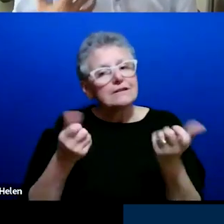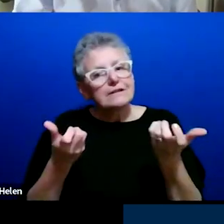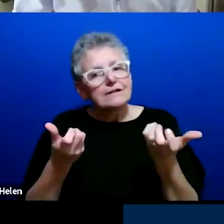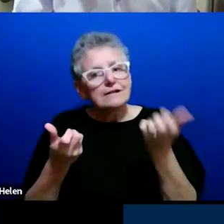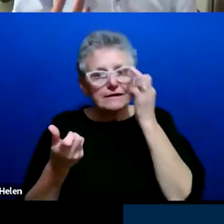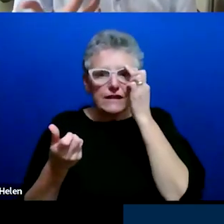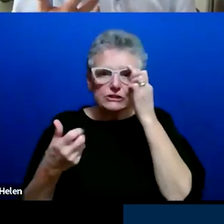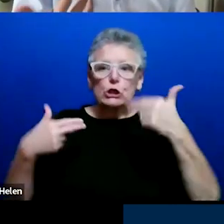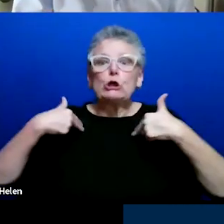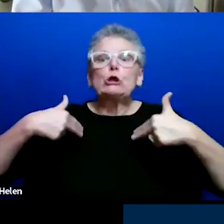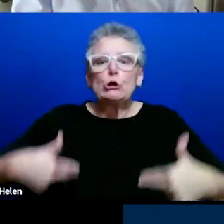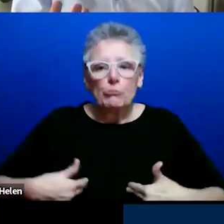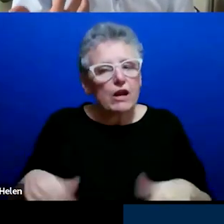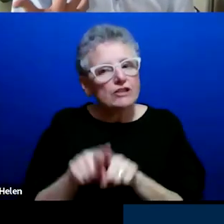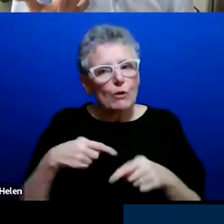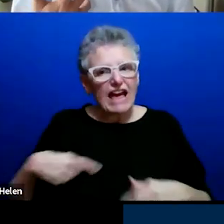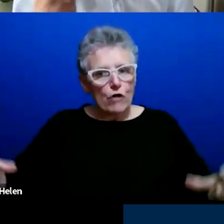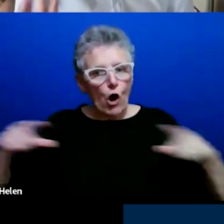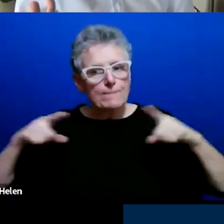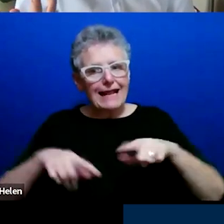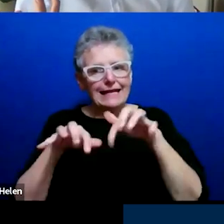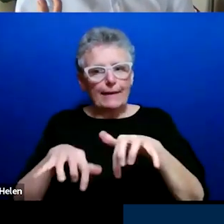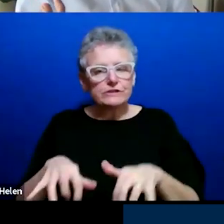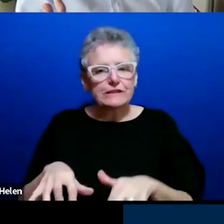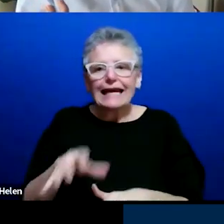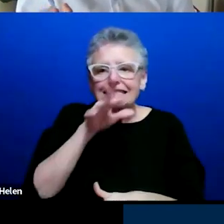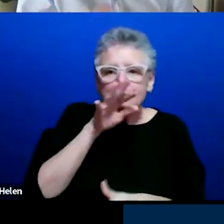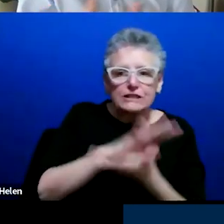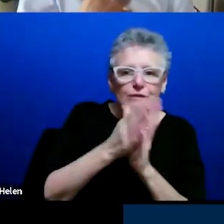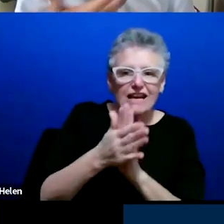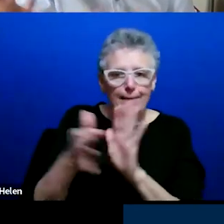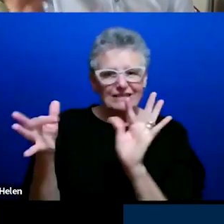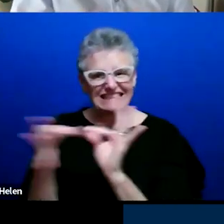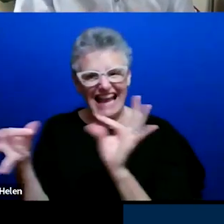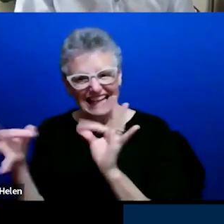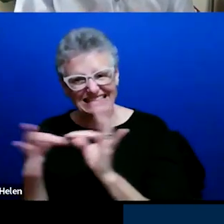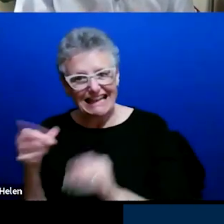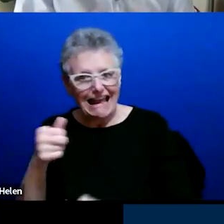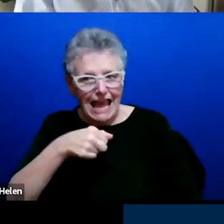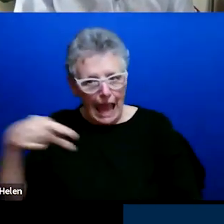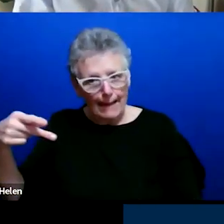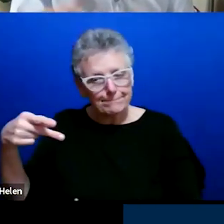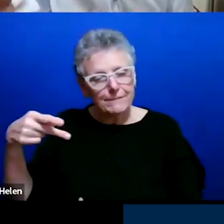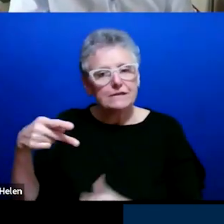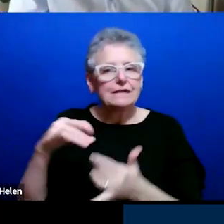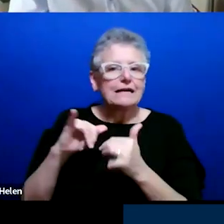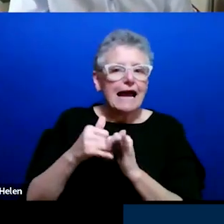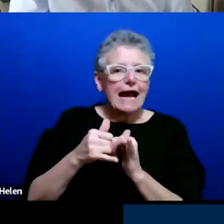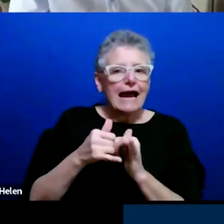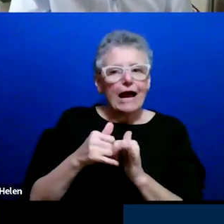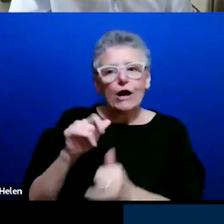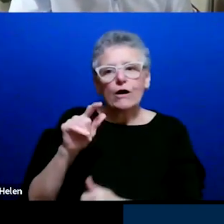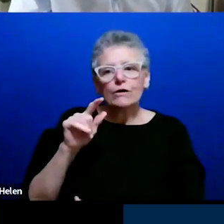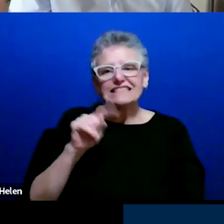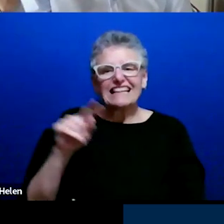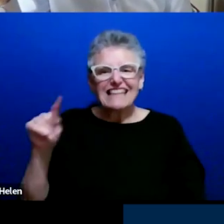is human captioning. There are auto captions, like you have the speech to text apps, like, or very, how you get TikTok